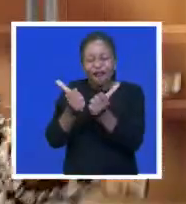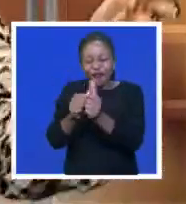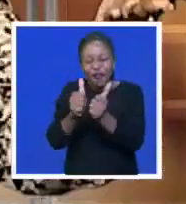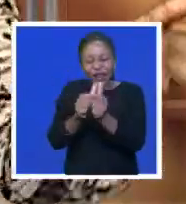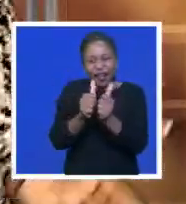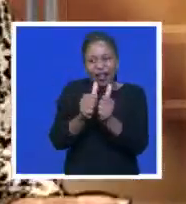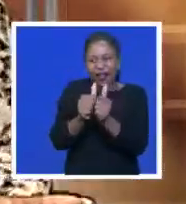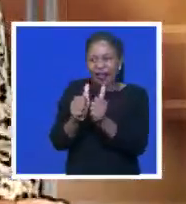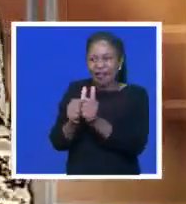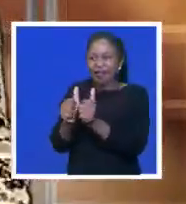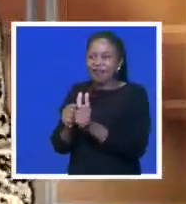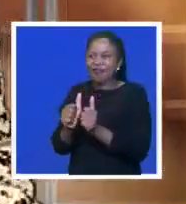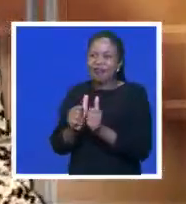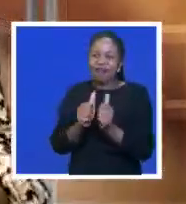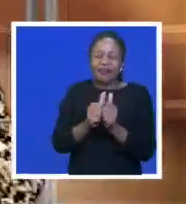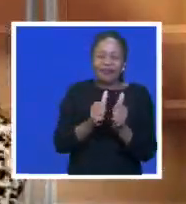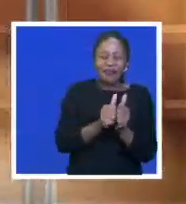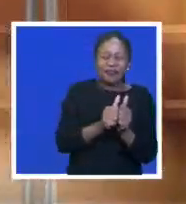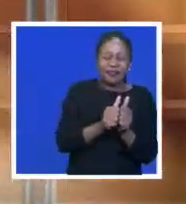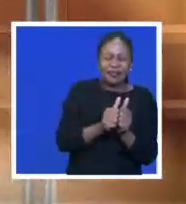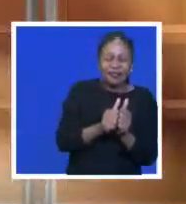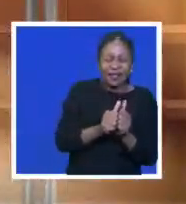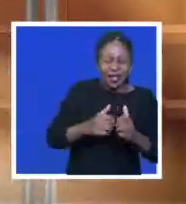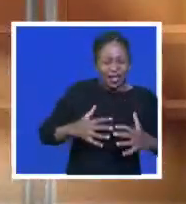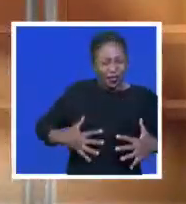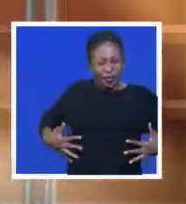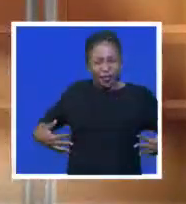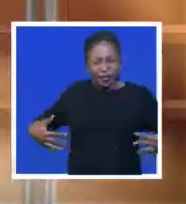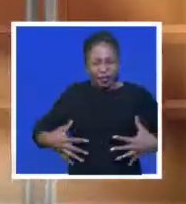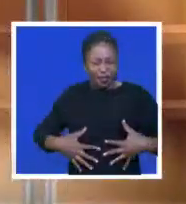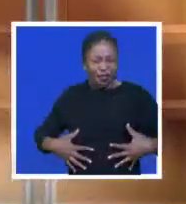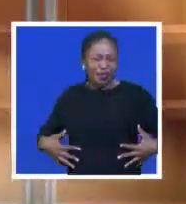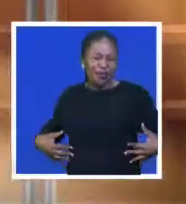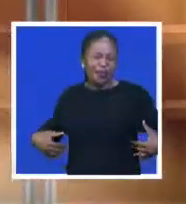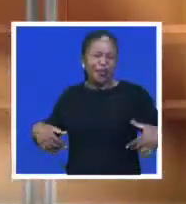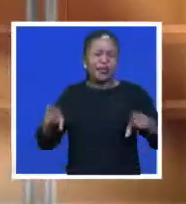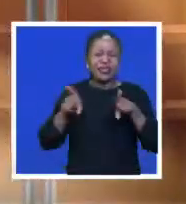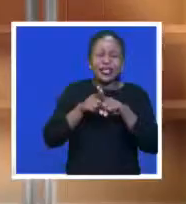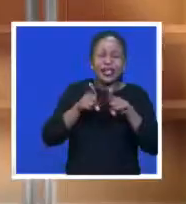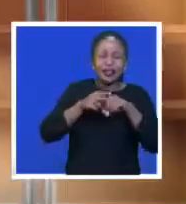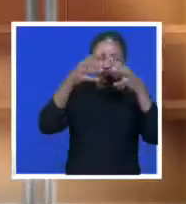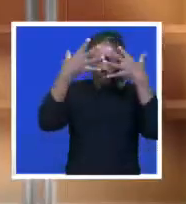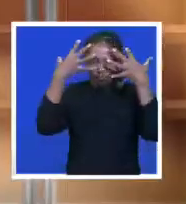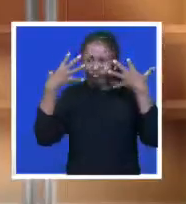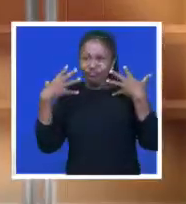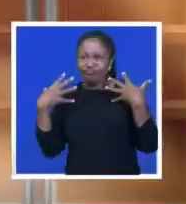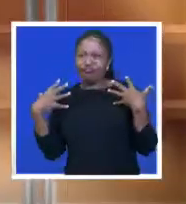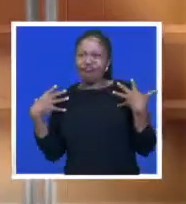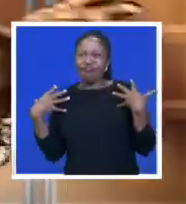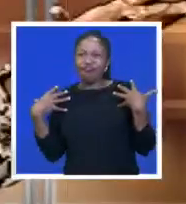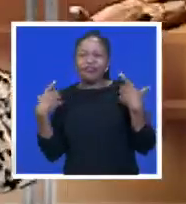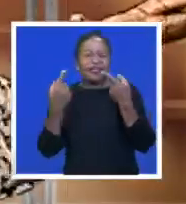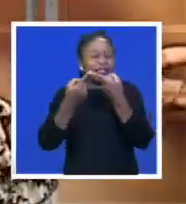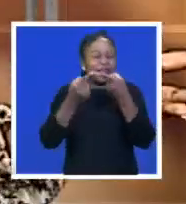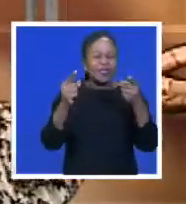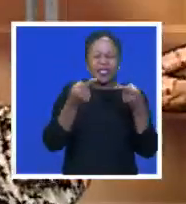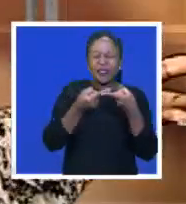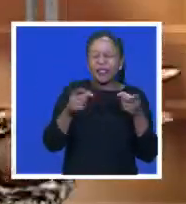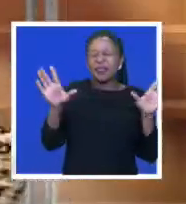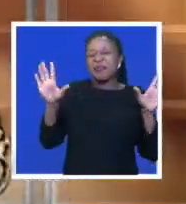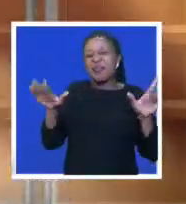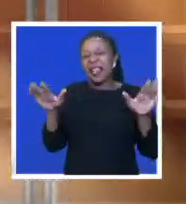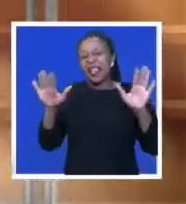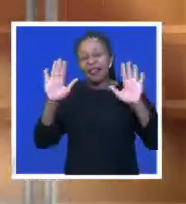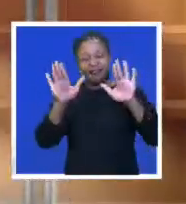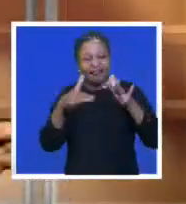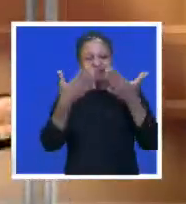zebra had another zebra to talk to. The elephant could talk to the lion because they were all animals. The birds could sing